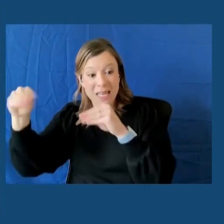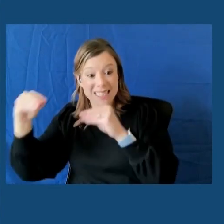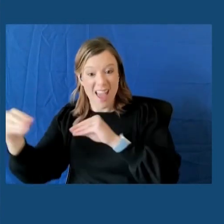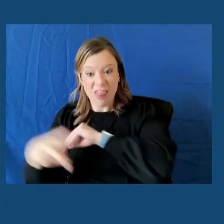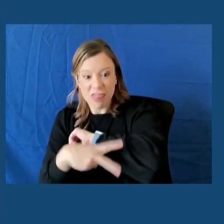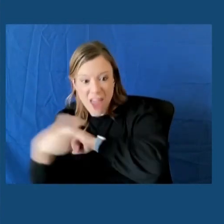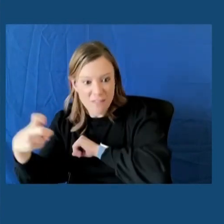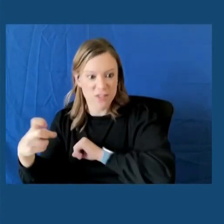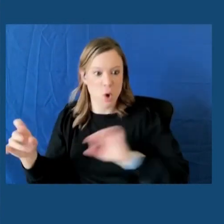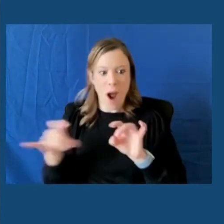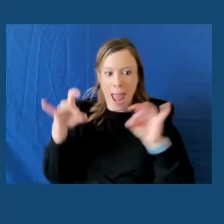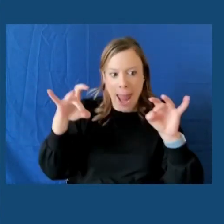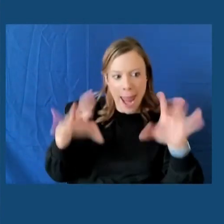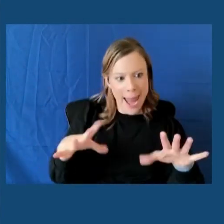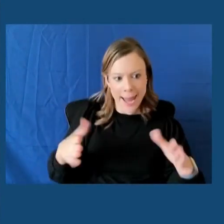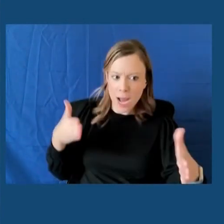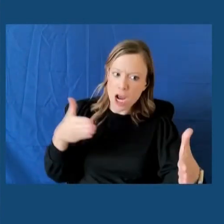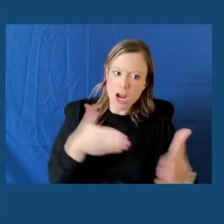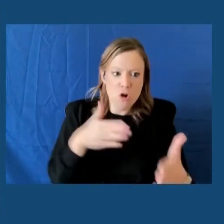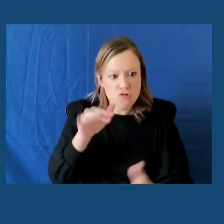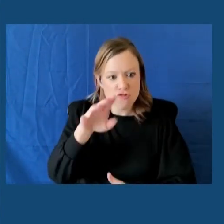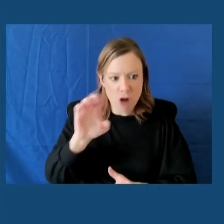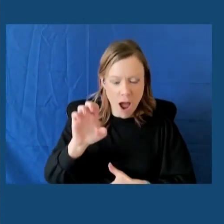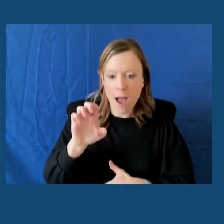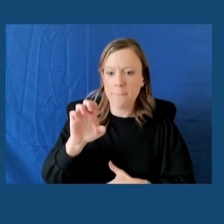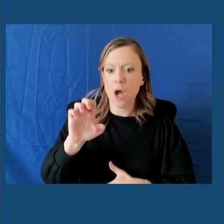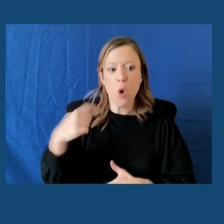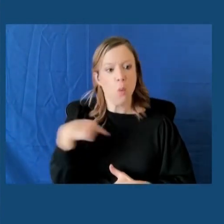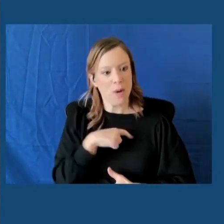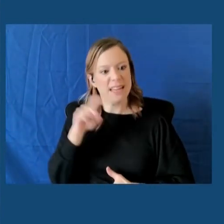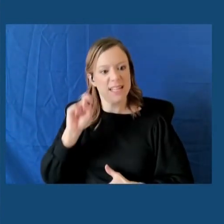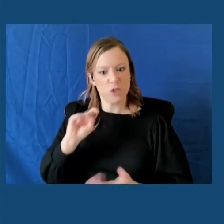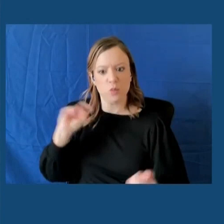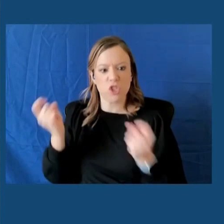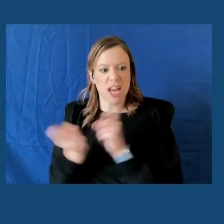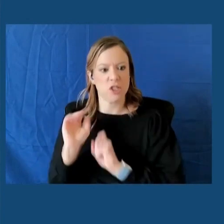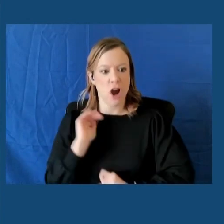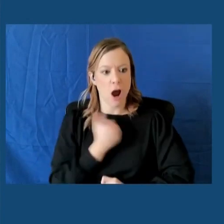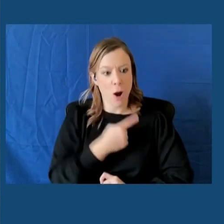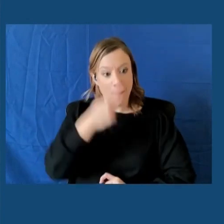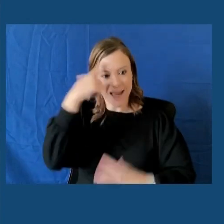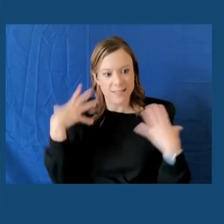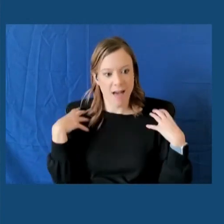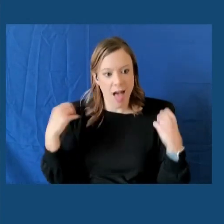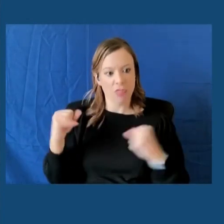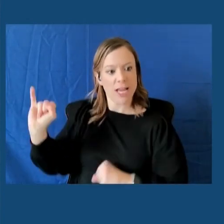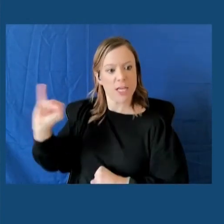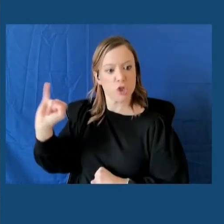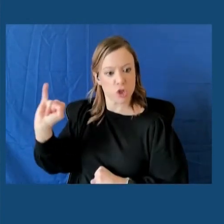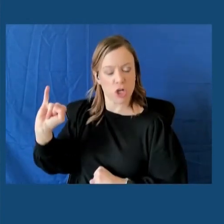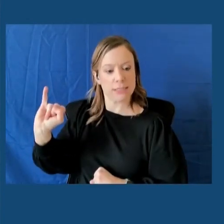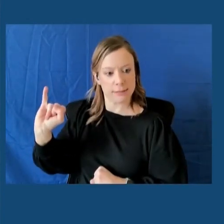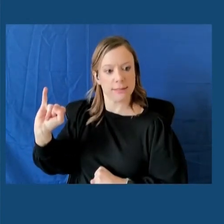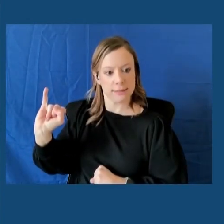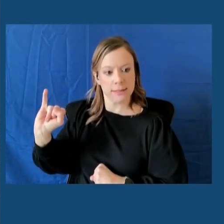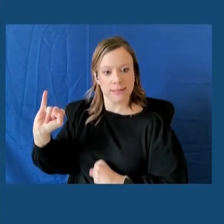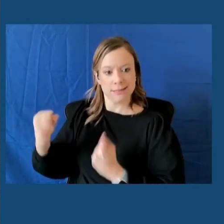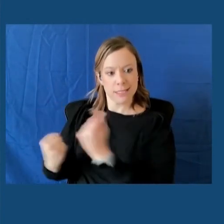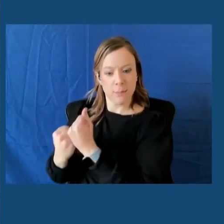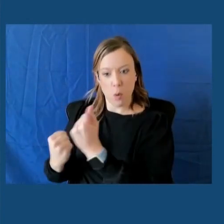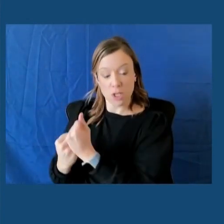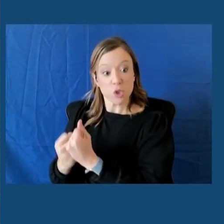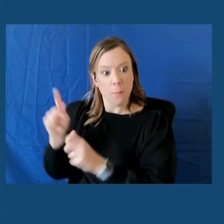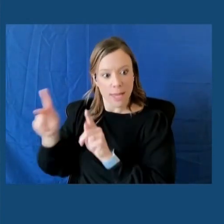also revolutionize our mental health insurance structure so people actually get the help they need.